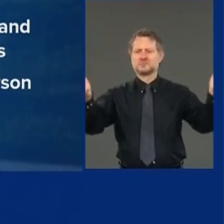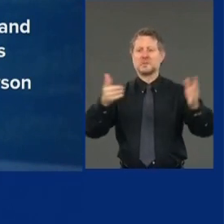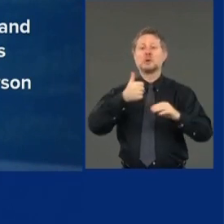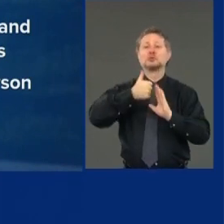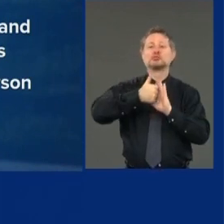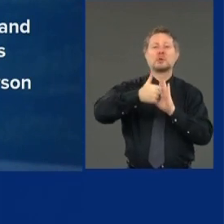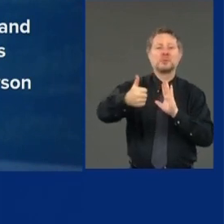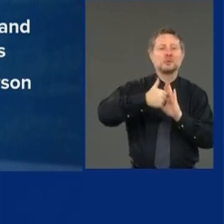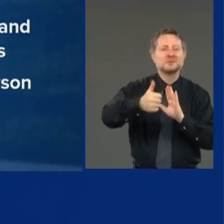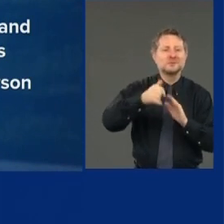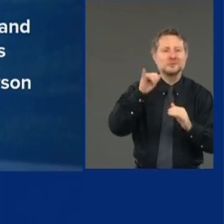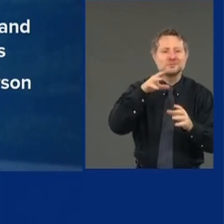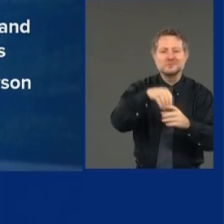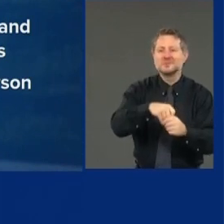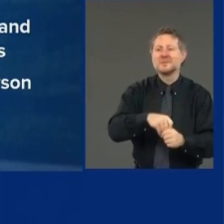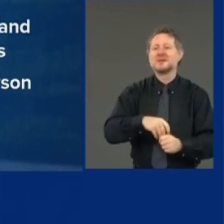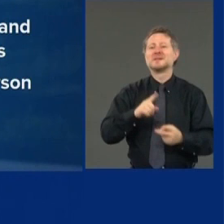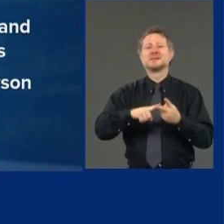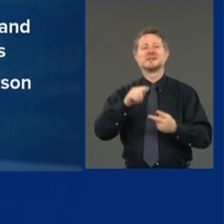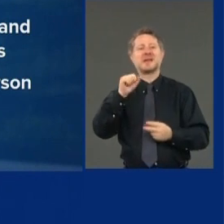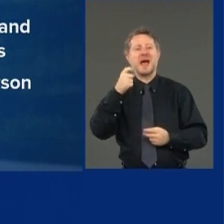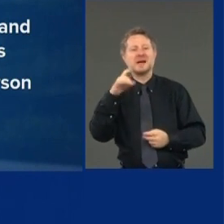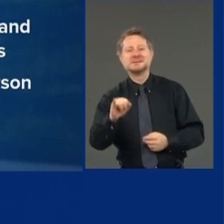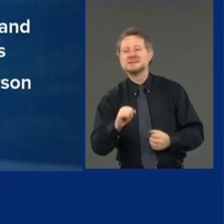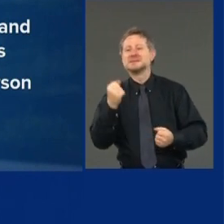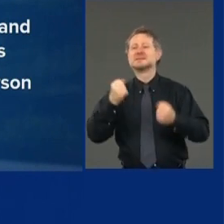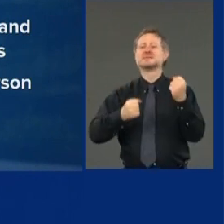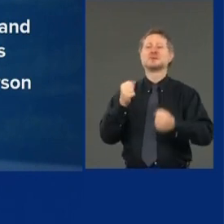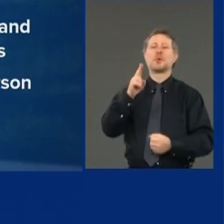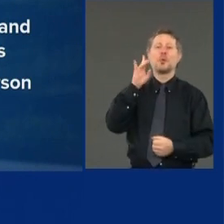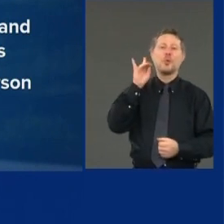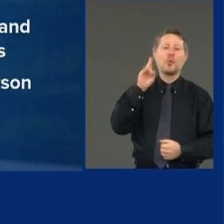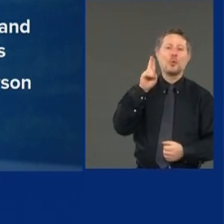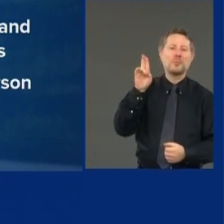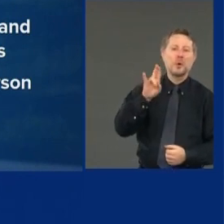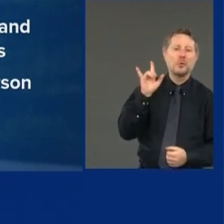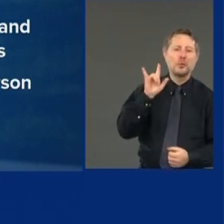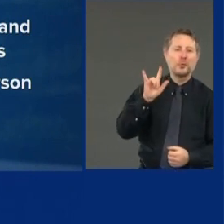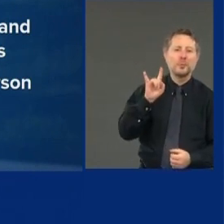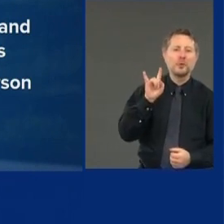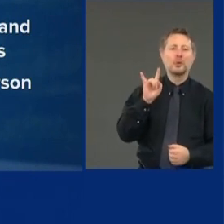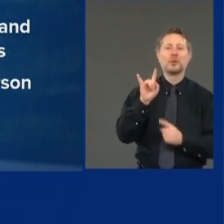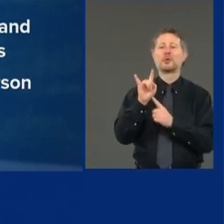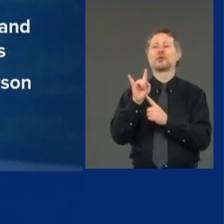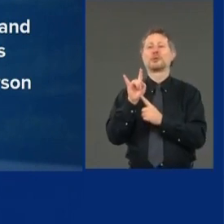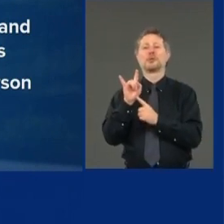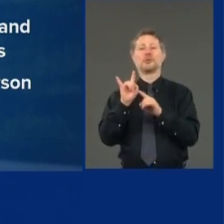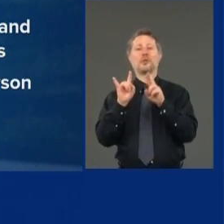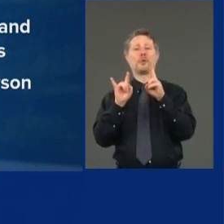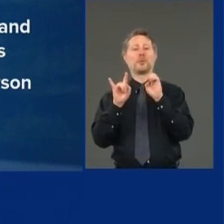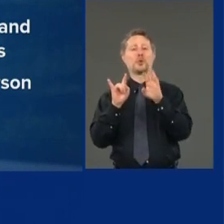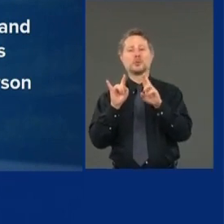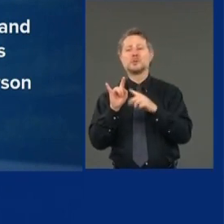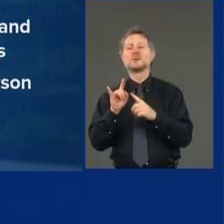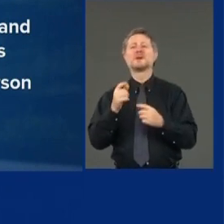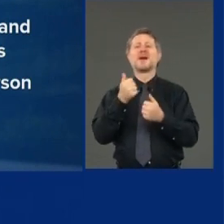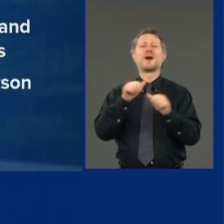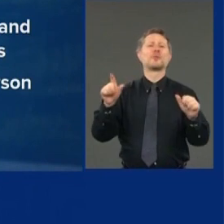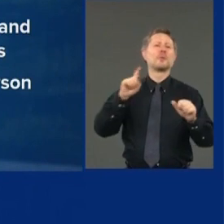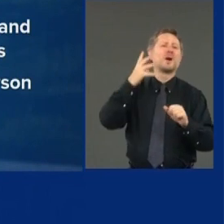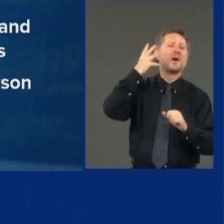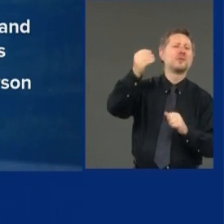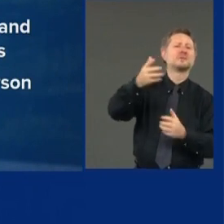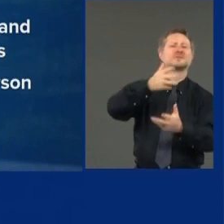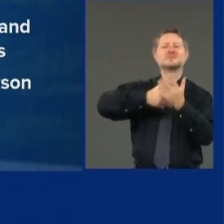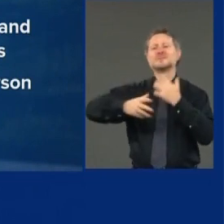a taxi or an Uber, private carriers, or any time you are in public within 6